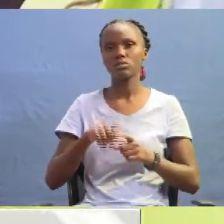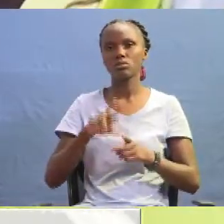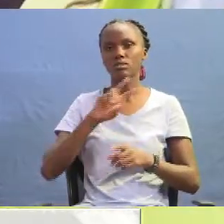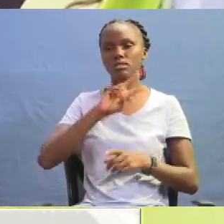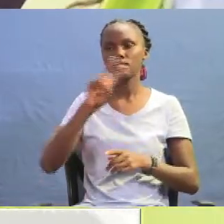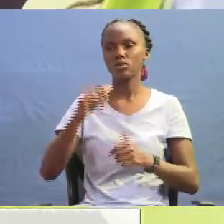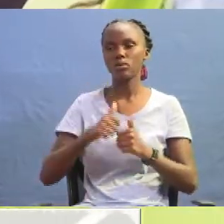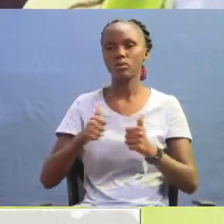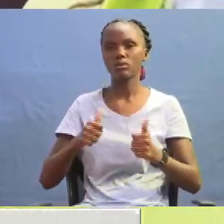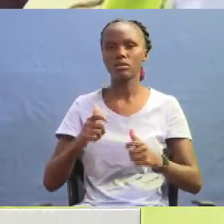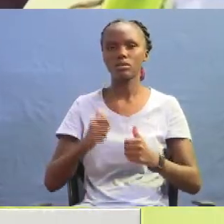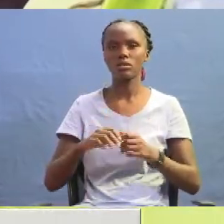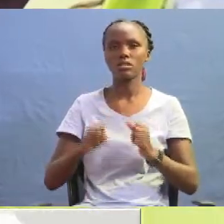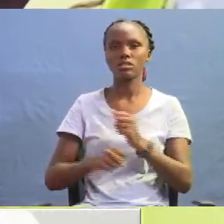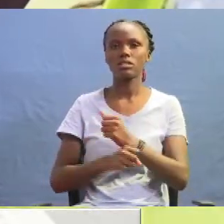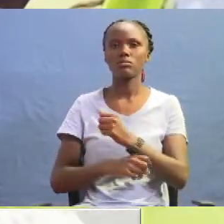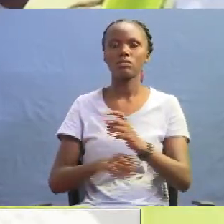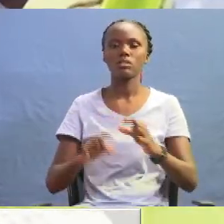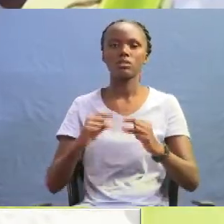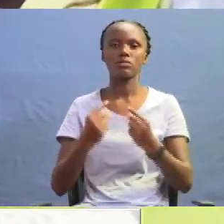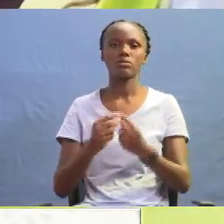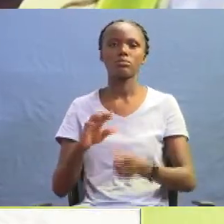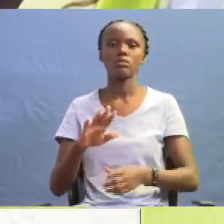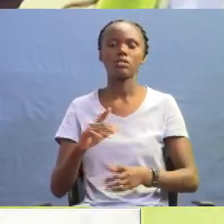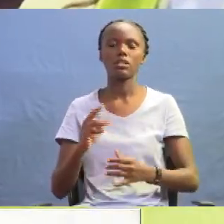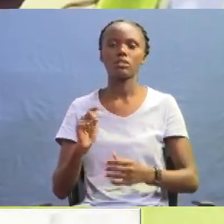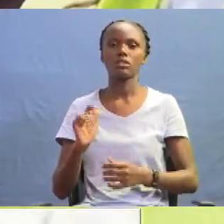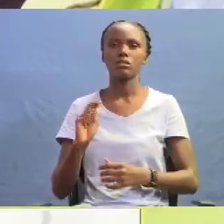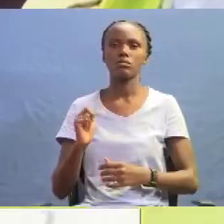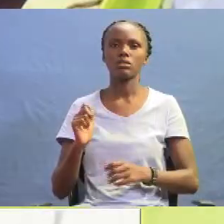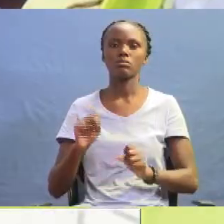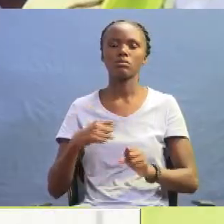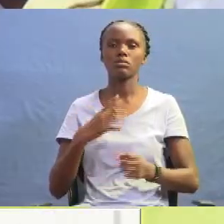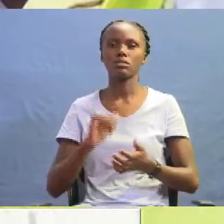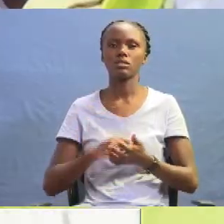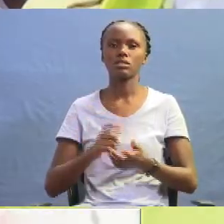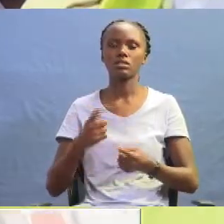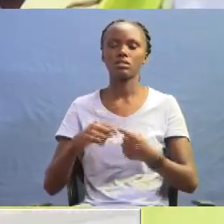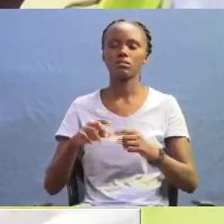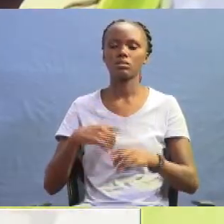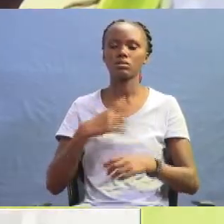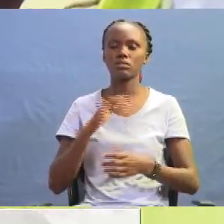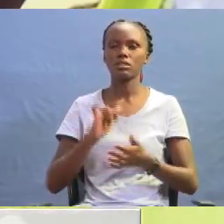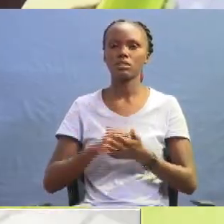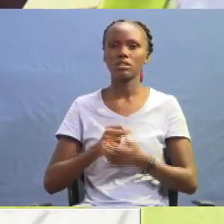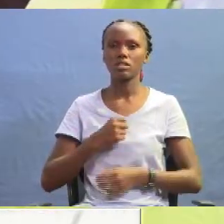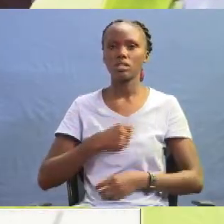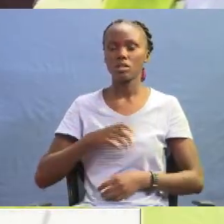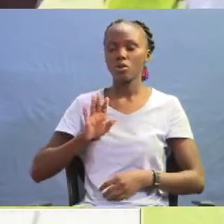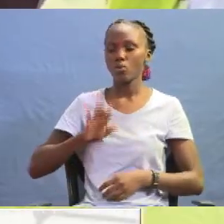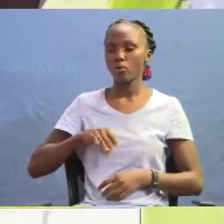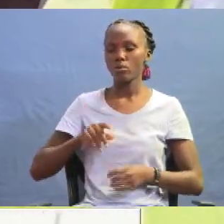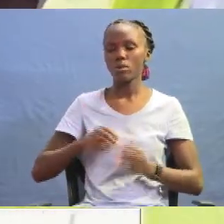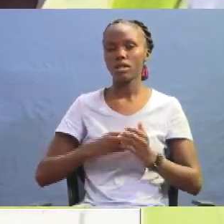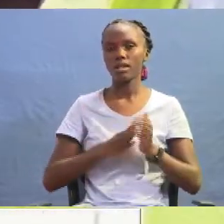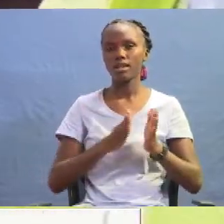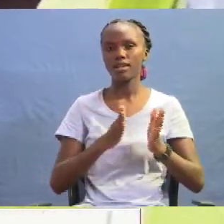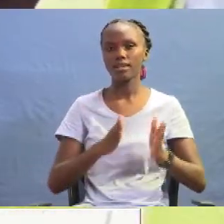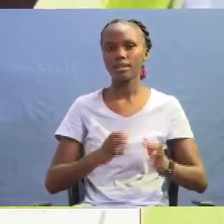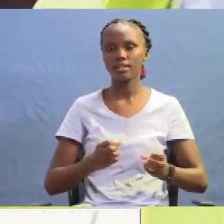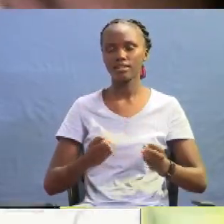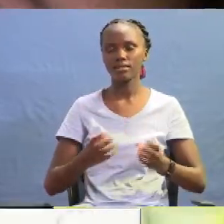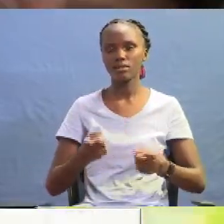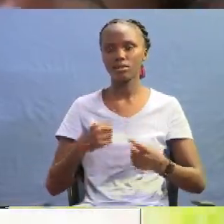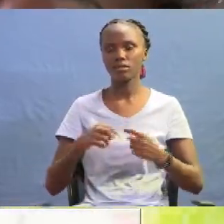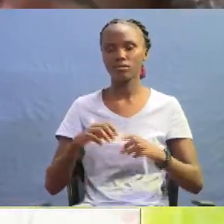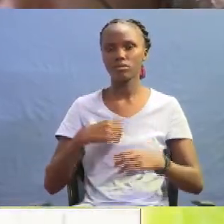anybody who is not in support of their regime. If Kimani Ichung'wah and his utterances are not going to be called out by women leaders in that government, by